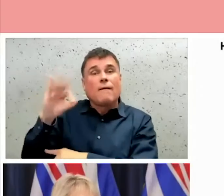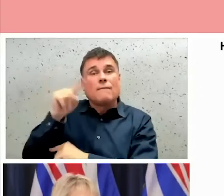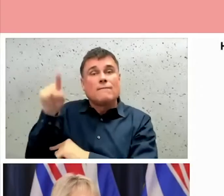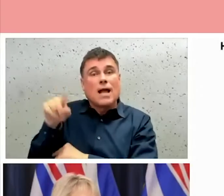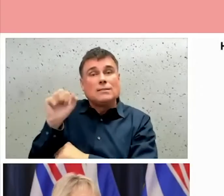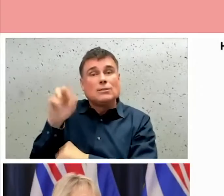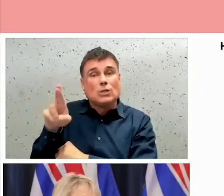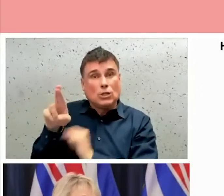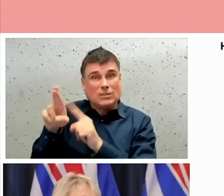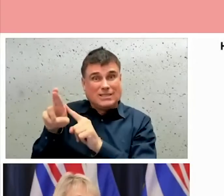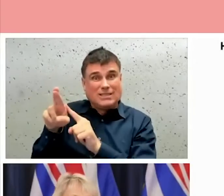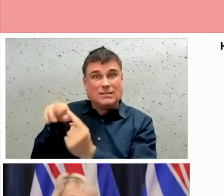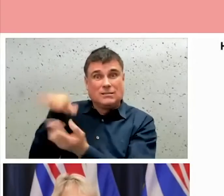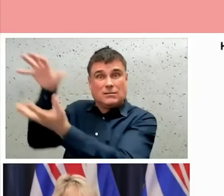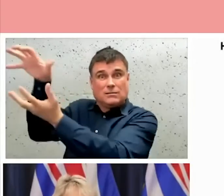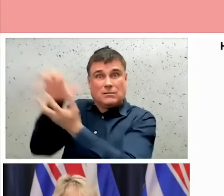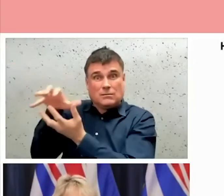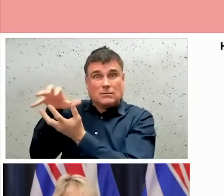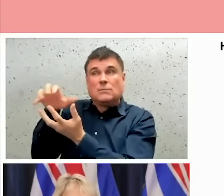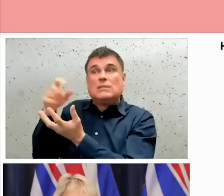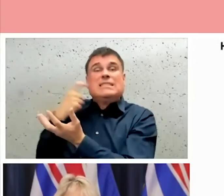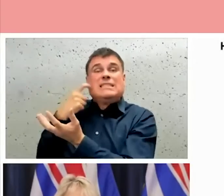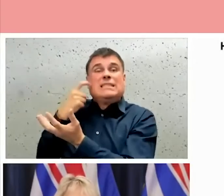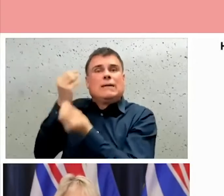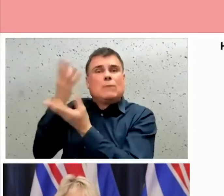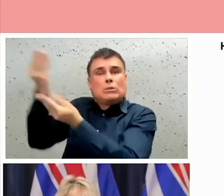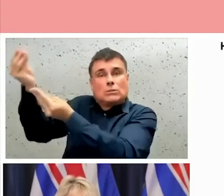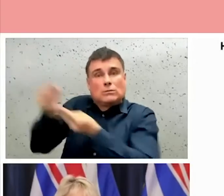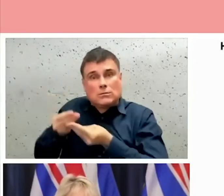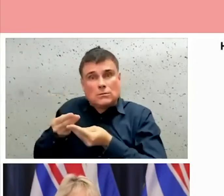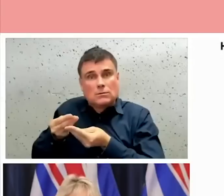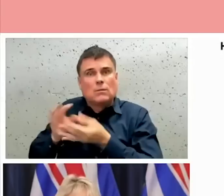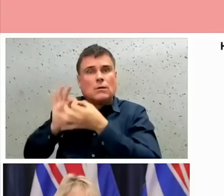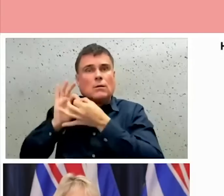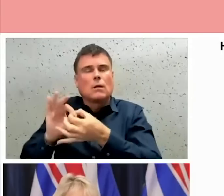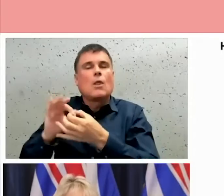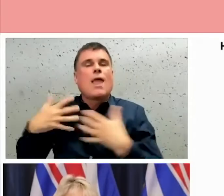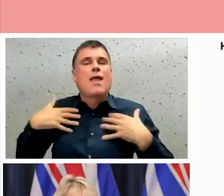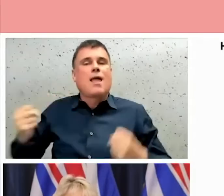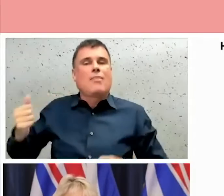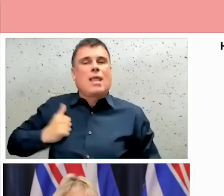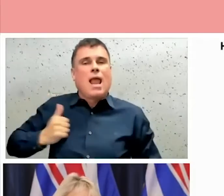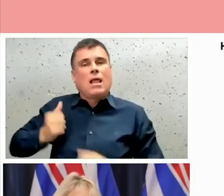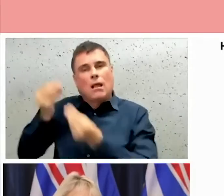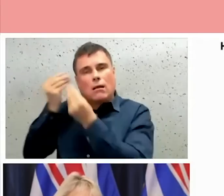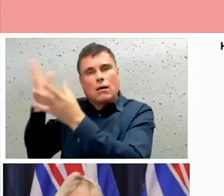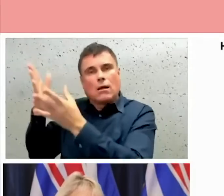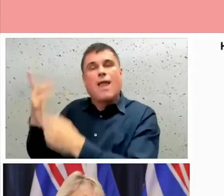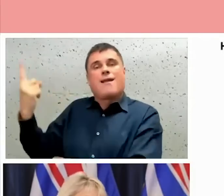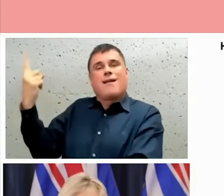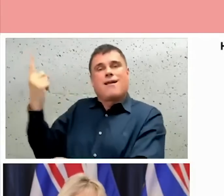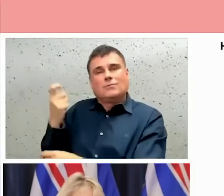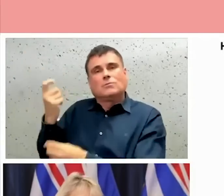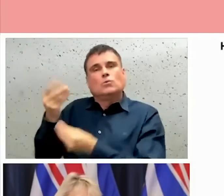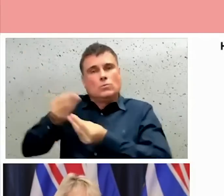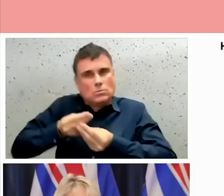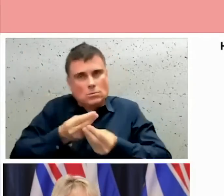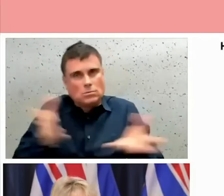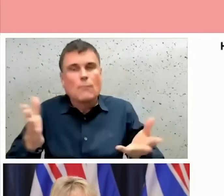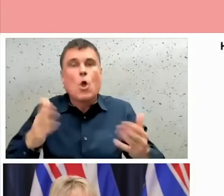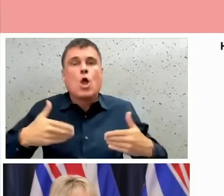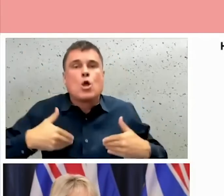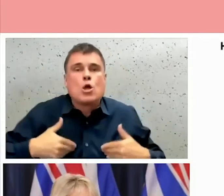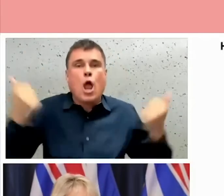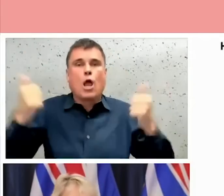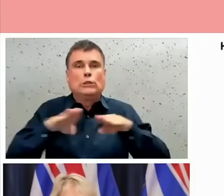Health Canada for approval in younger children. And it reminds us again the importance of protection of children from a